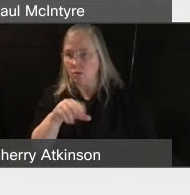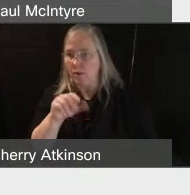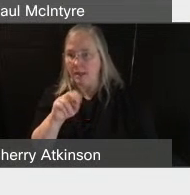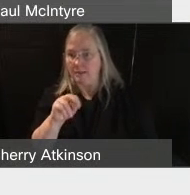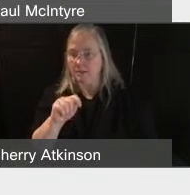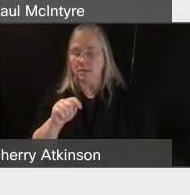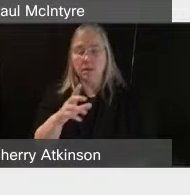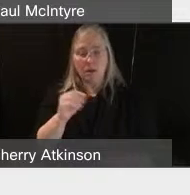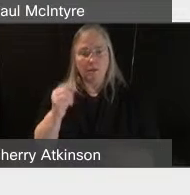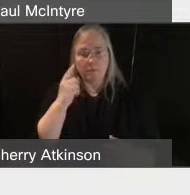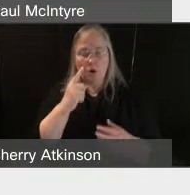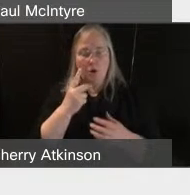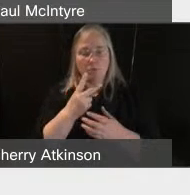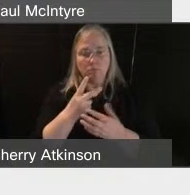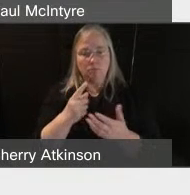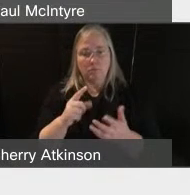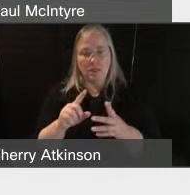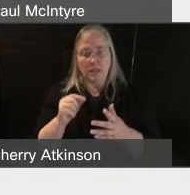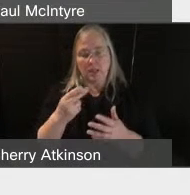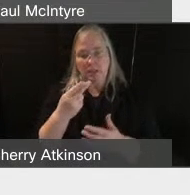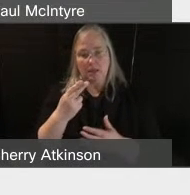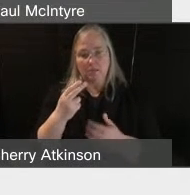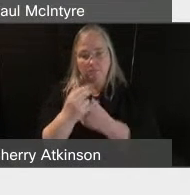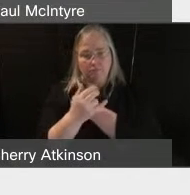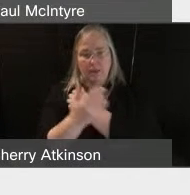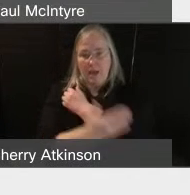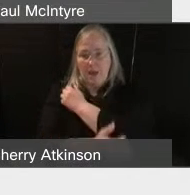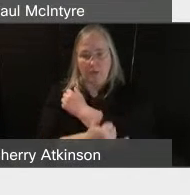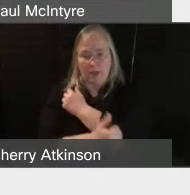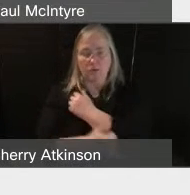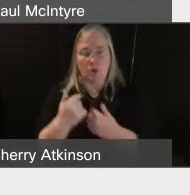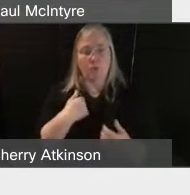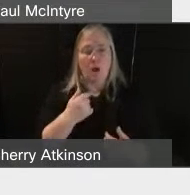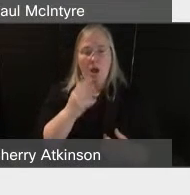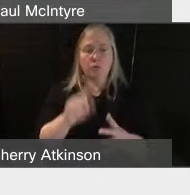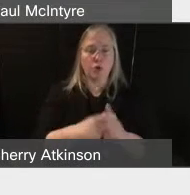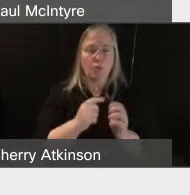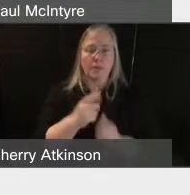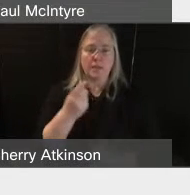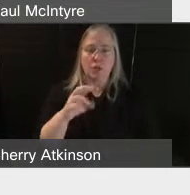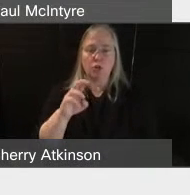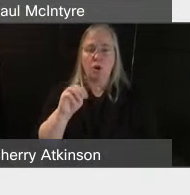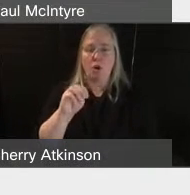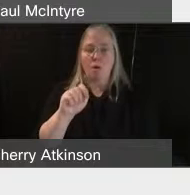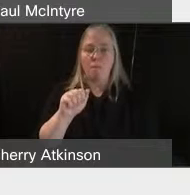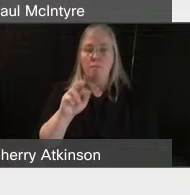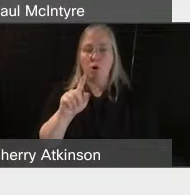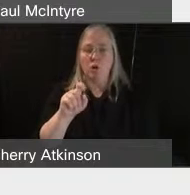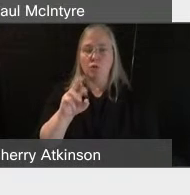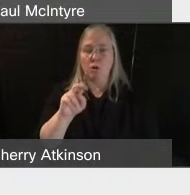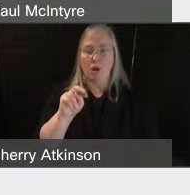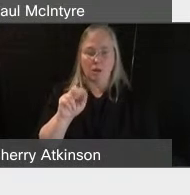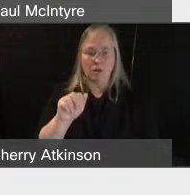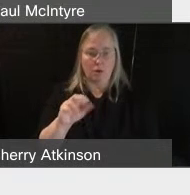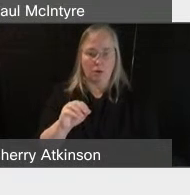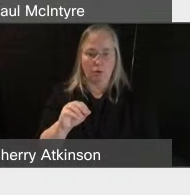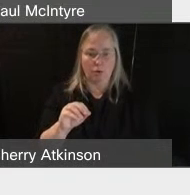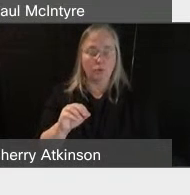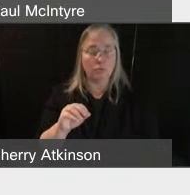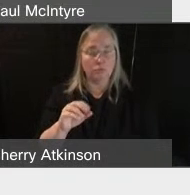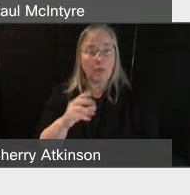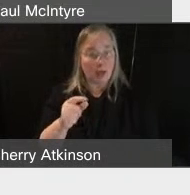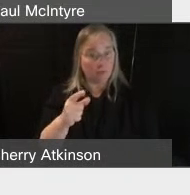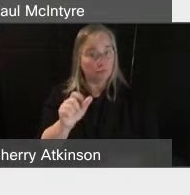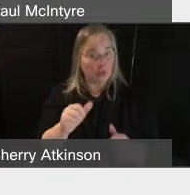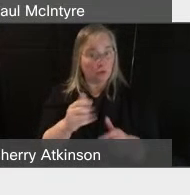also for the county. So I'll start with Dr. Monorano and Mr. Siddiqui, can you run the file from your